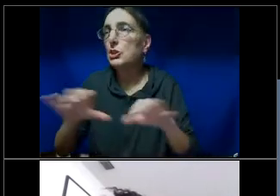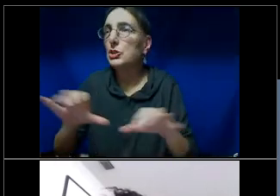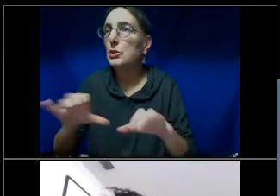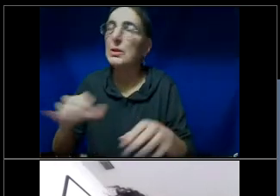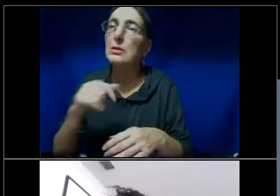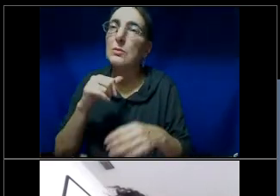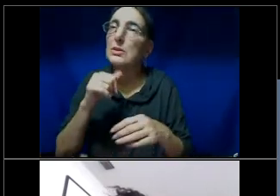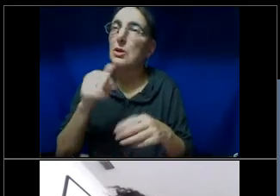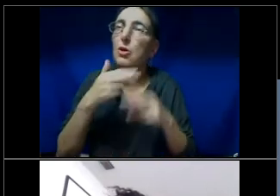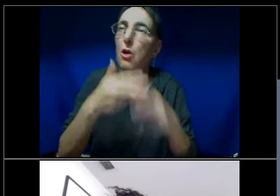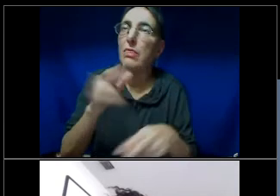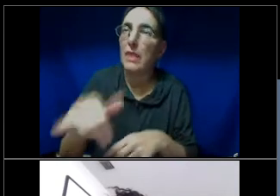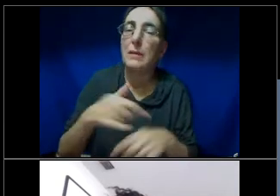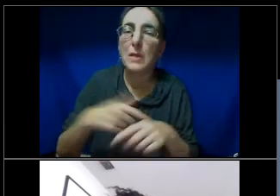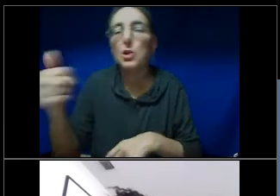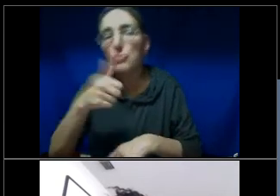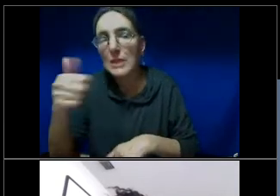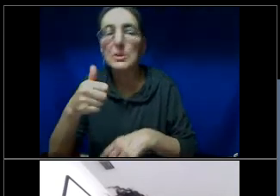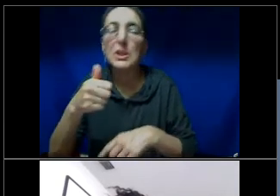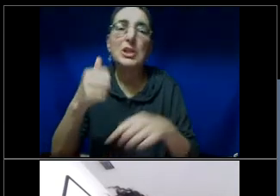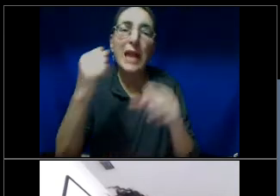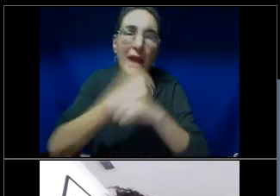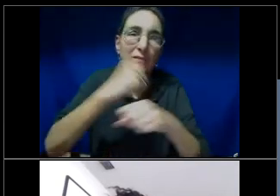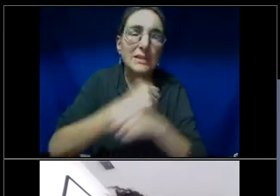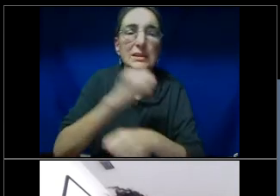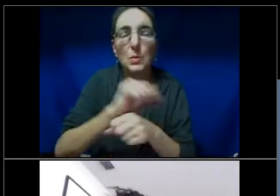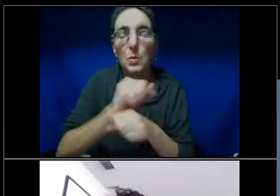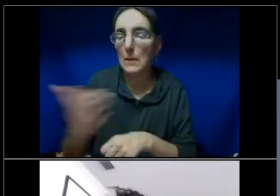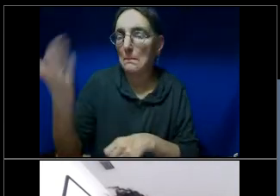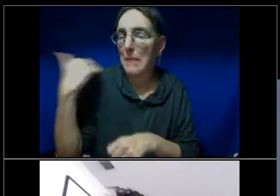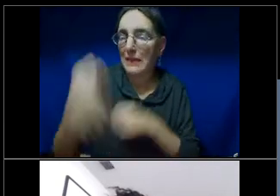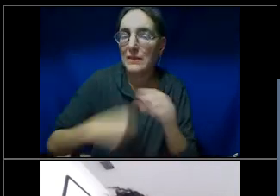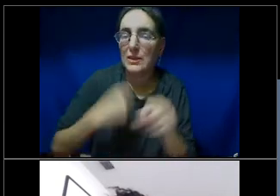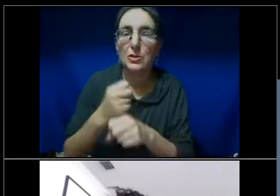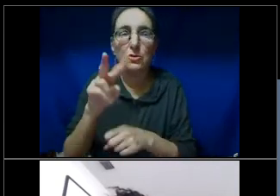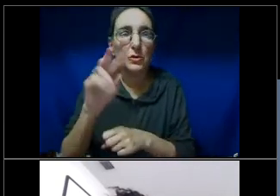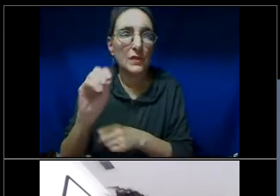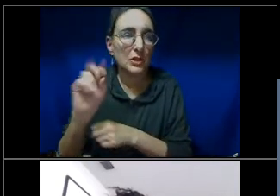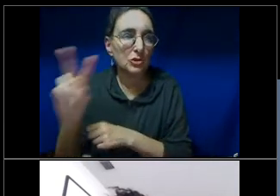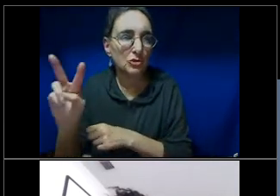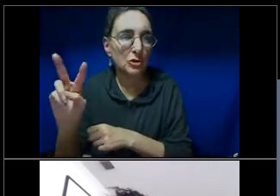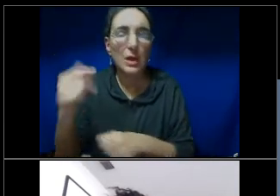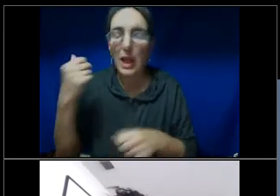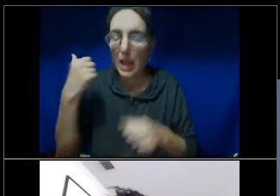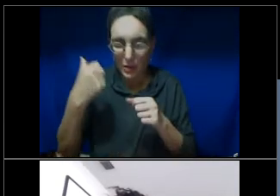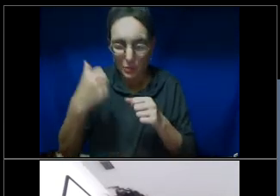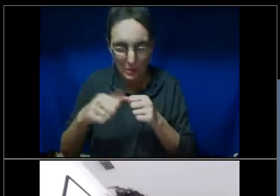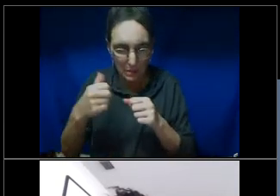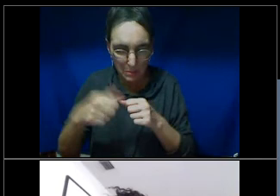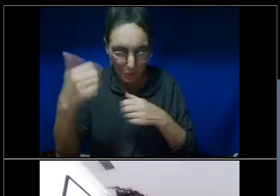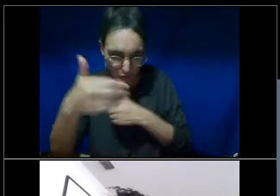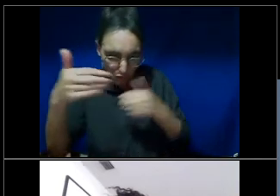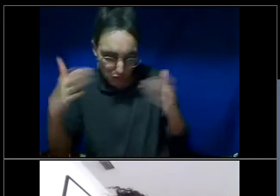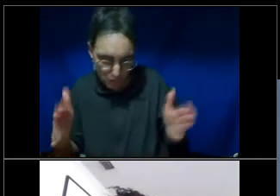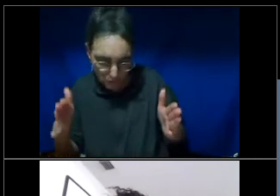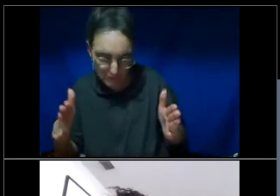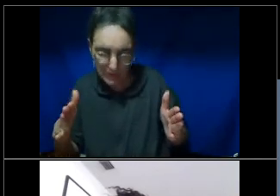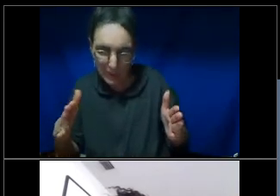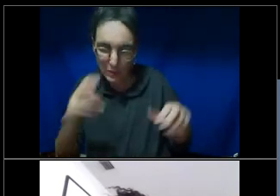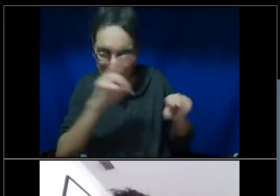that then, but transportation advocacy work back in 2002. And I remember the rooms when I was sitting in various urban